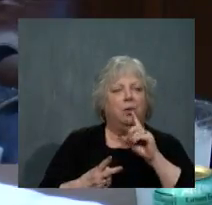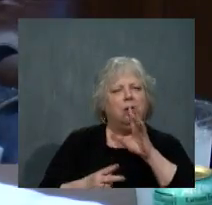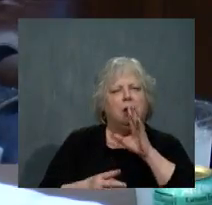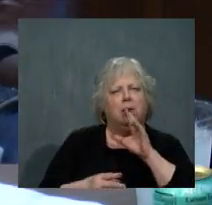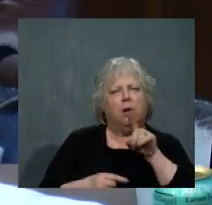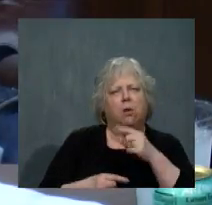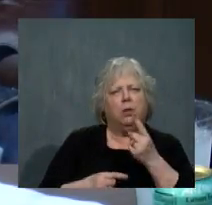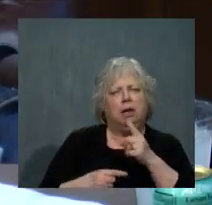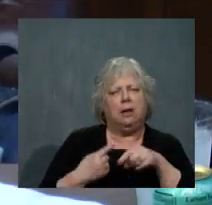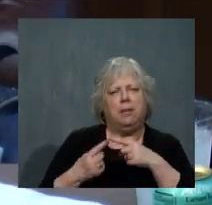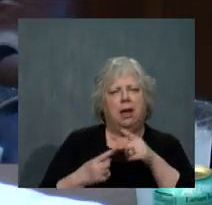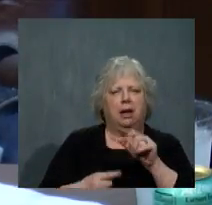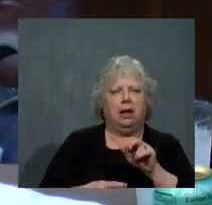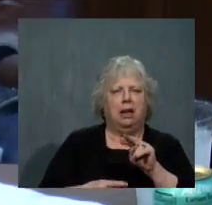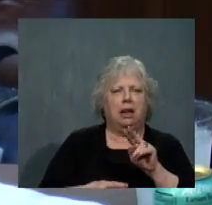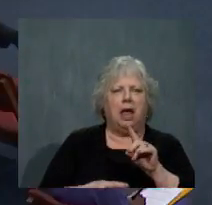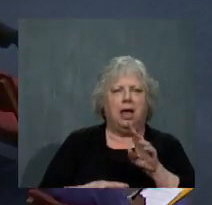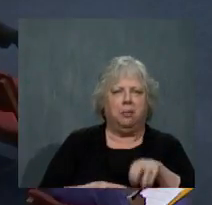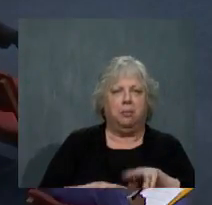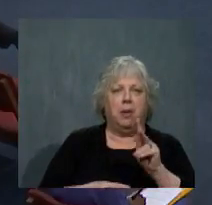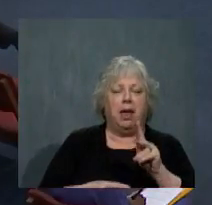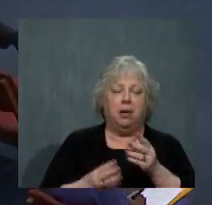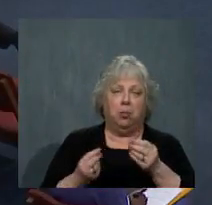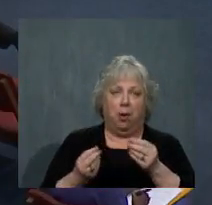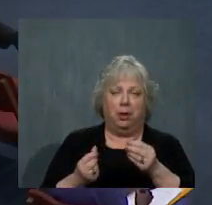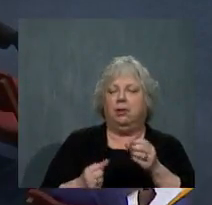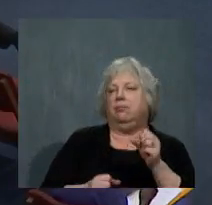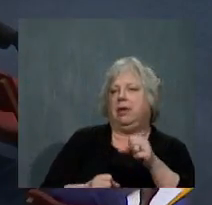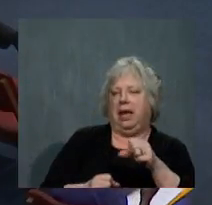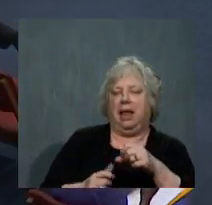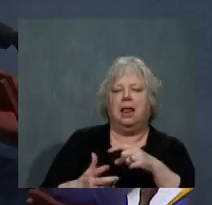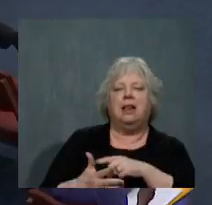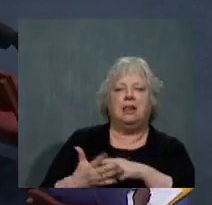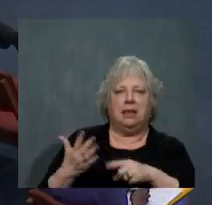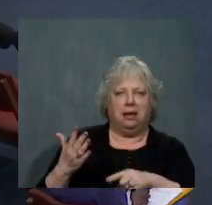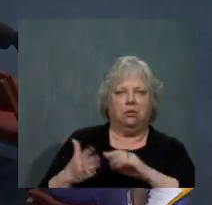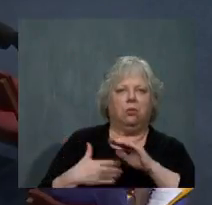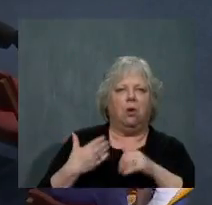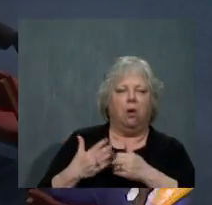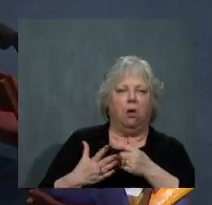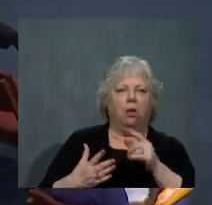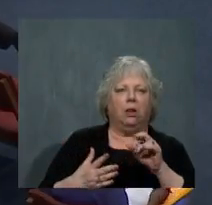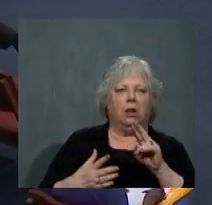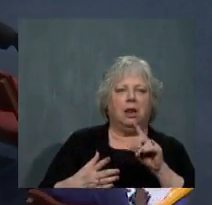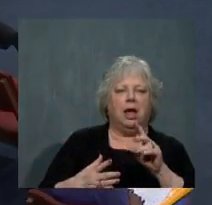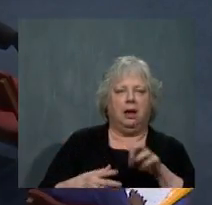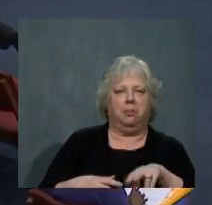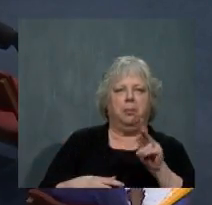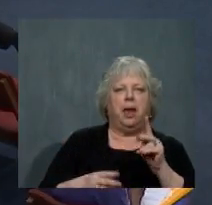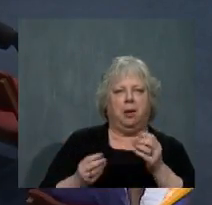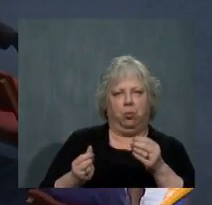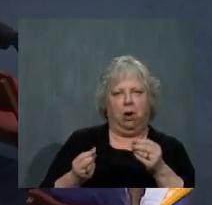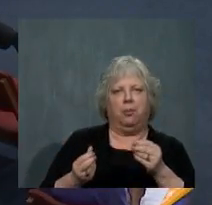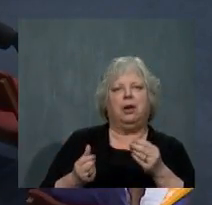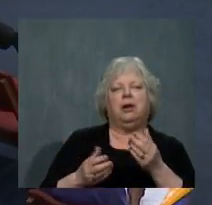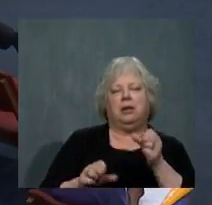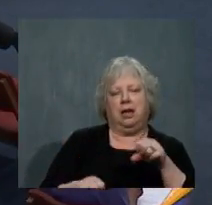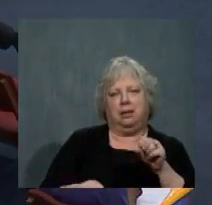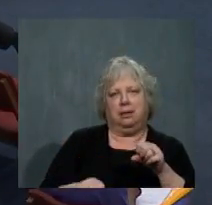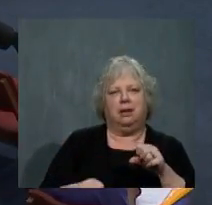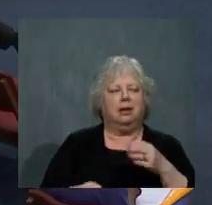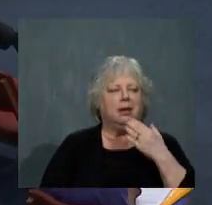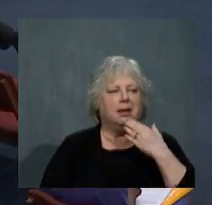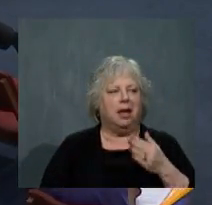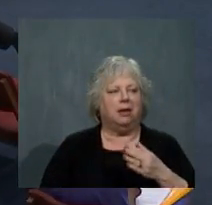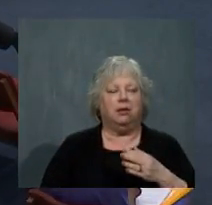properties, Tom, just land bank properties? Thank you. That's what these are all land bank Yes, sir. properties. Yeah. Thank you.